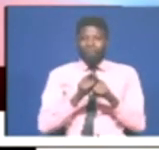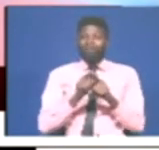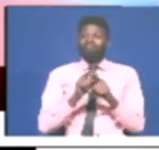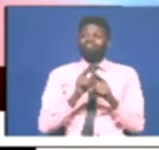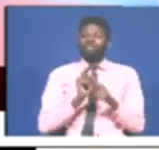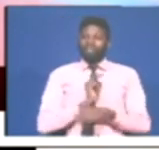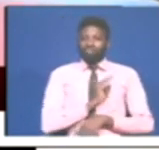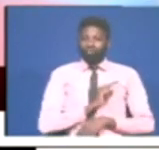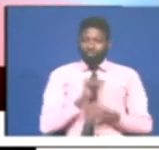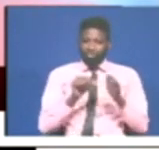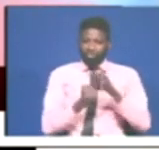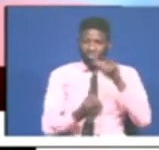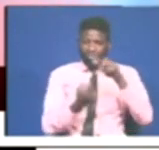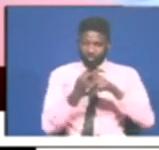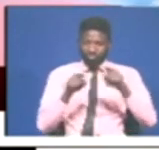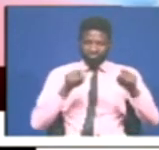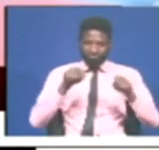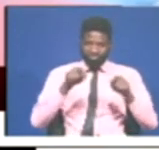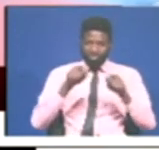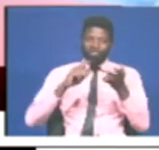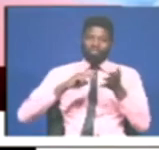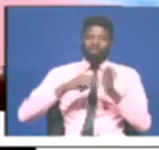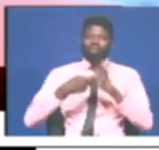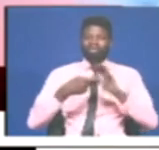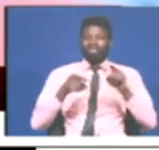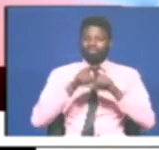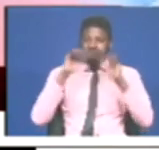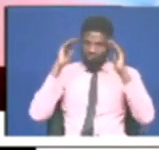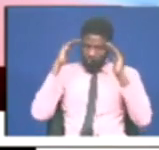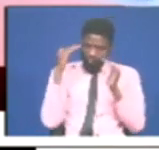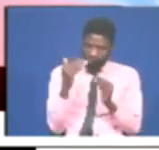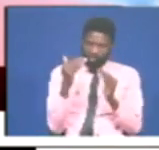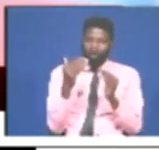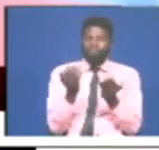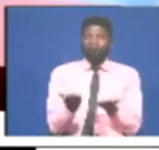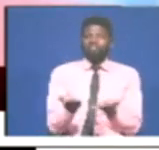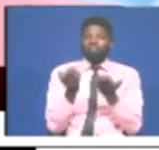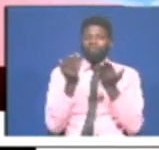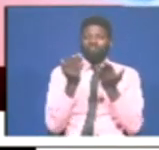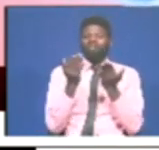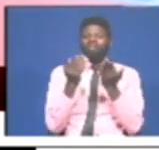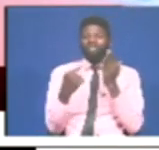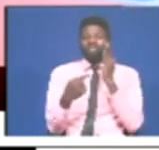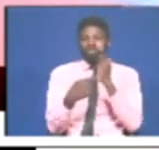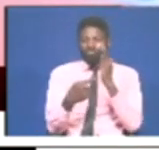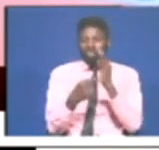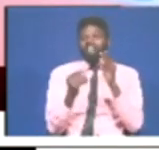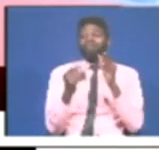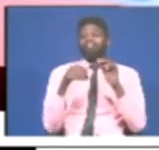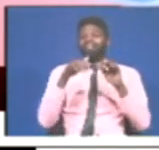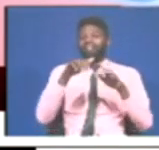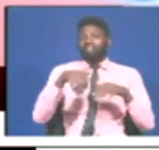calamity-induced losses, the project also focuses on upskilling climate-smart agricultural practices and puts emphasis on